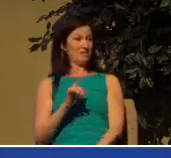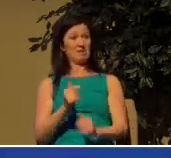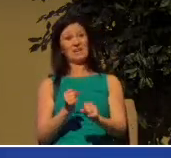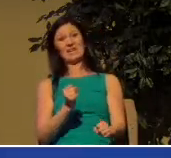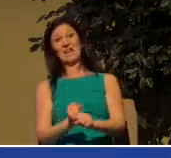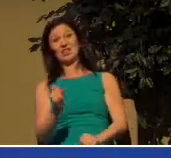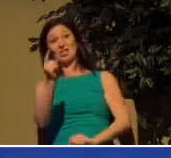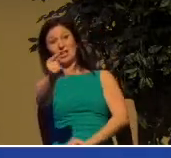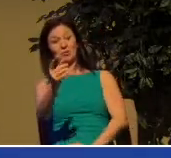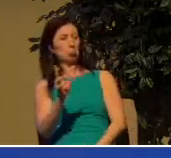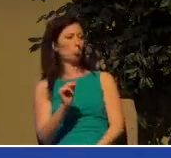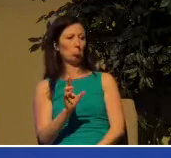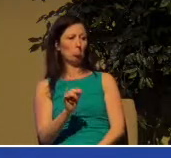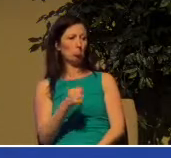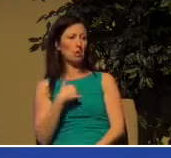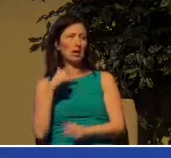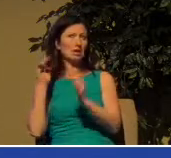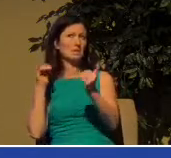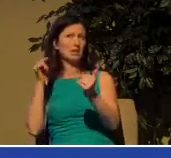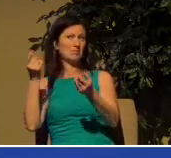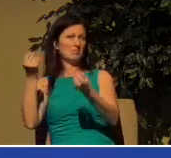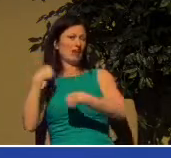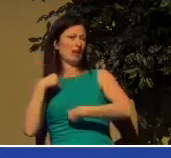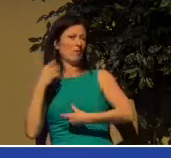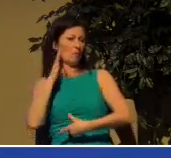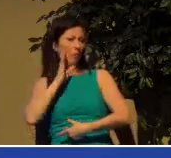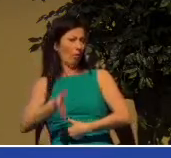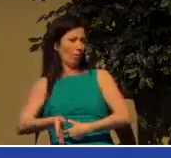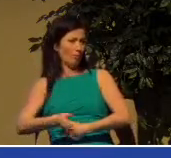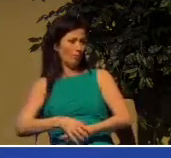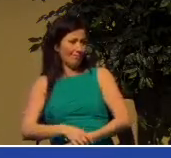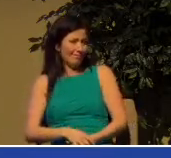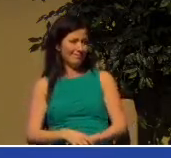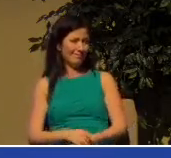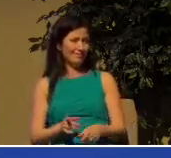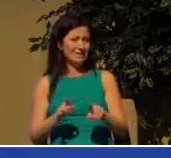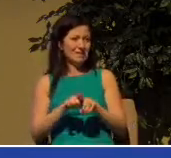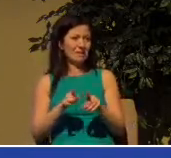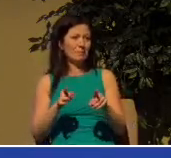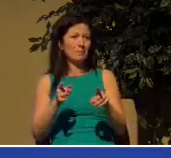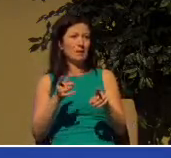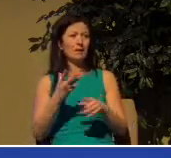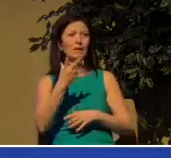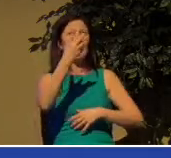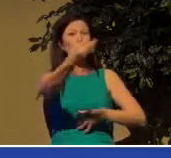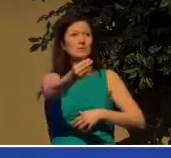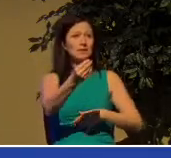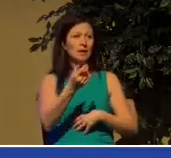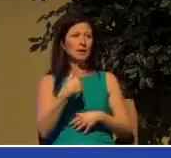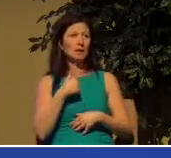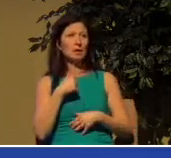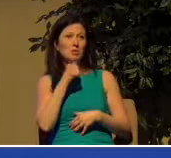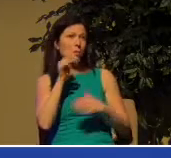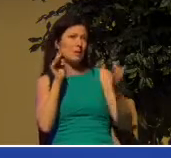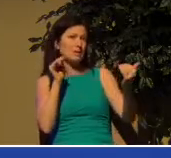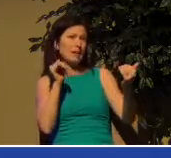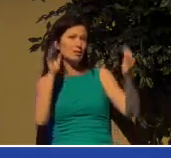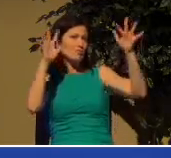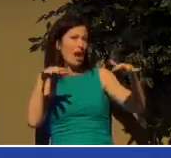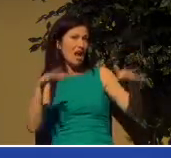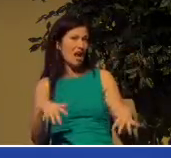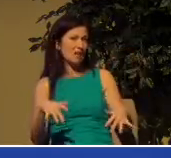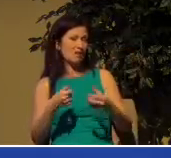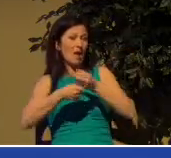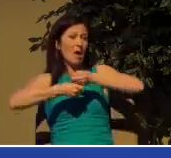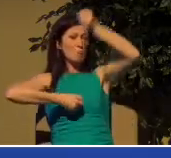prayer meeting for rain without an umbrella, right? I mean, what does faith look like? Well, make a long